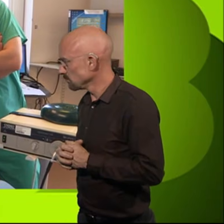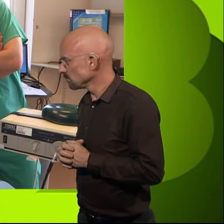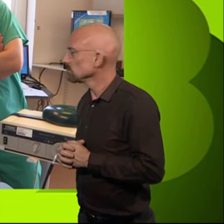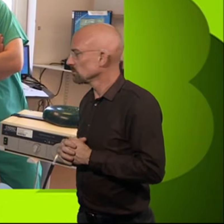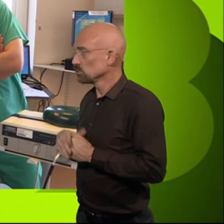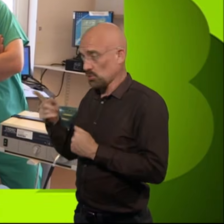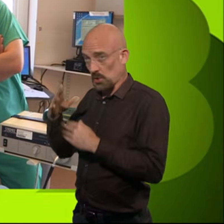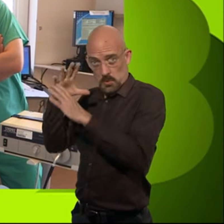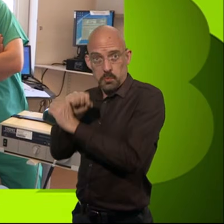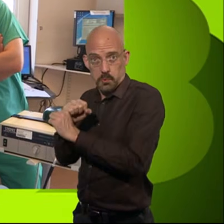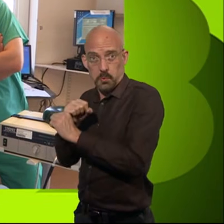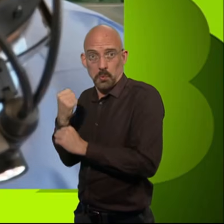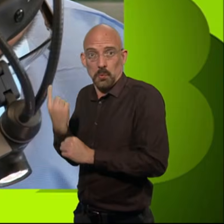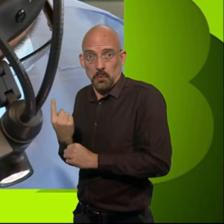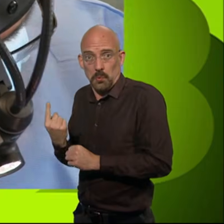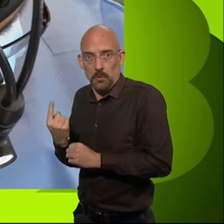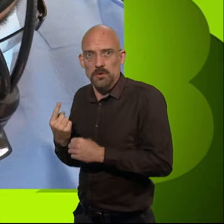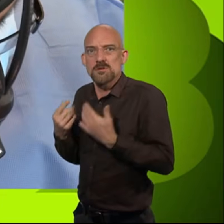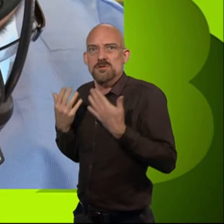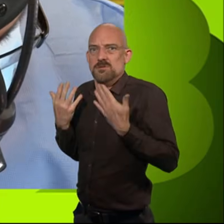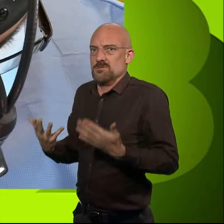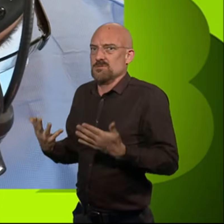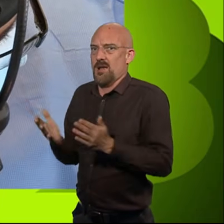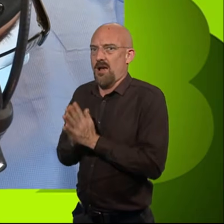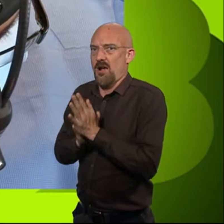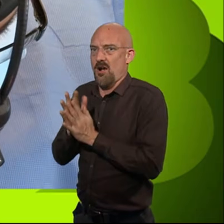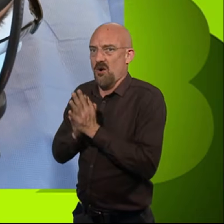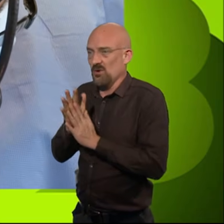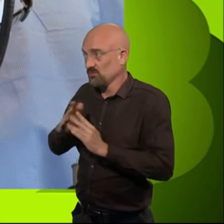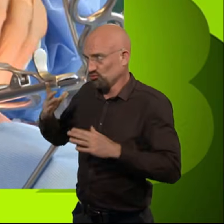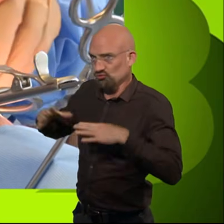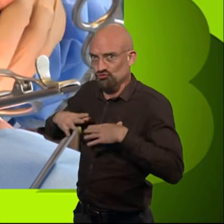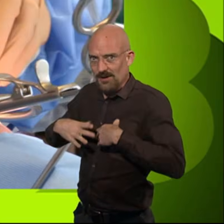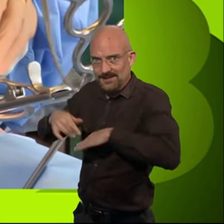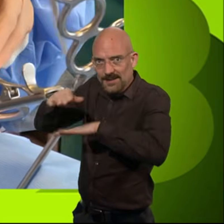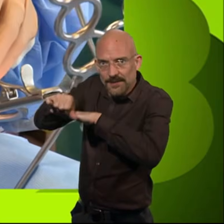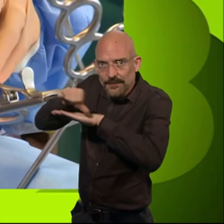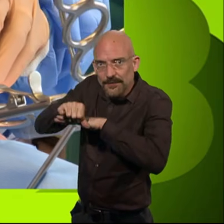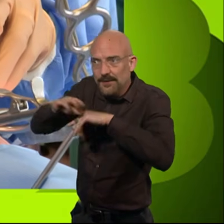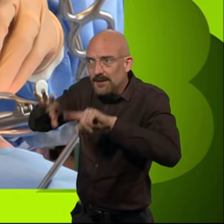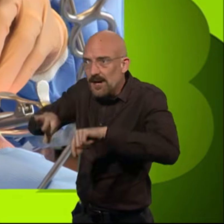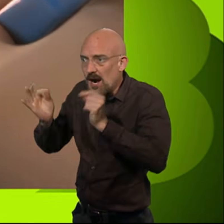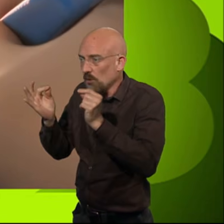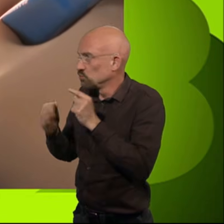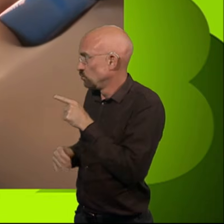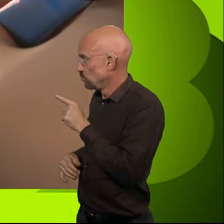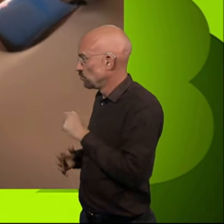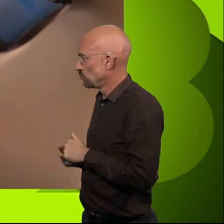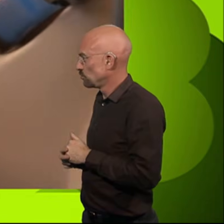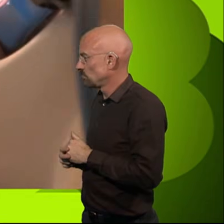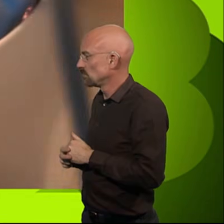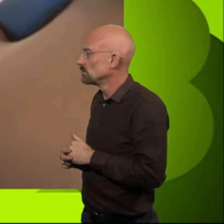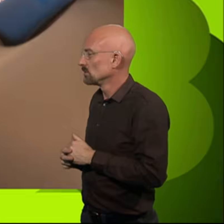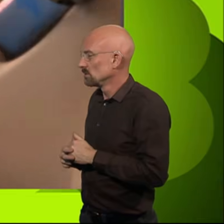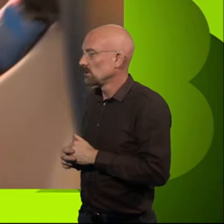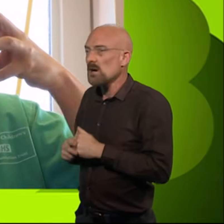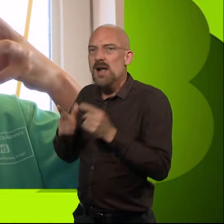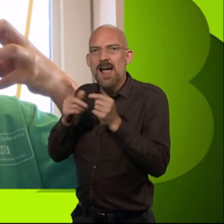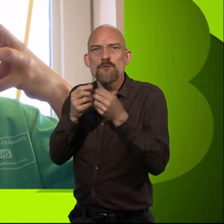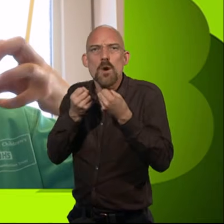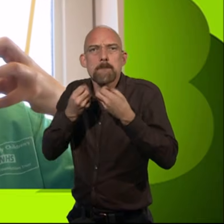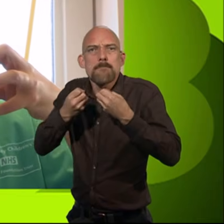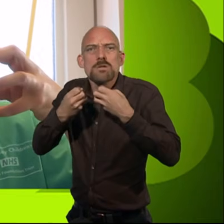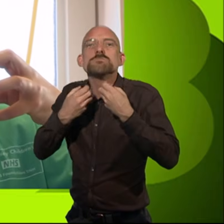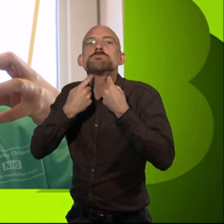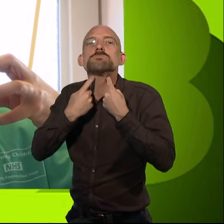fast asleep and the team are ready for action. What Anand's doing is he's taken the tonsil and lifted it out of a sort of pocket of muscle that it sits